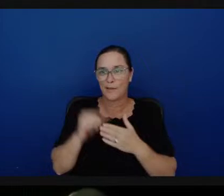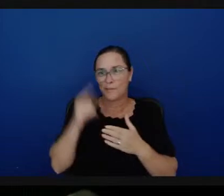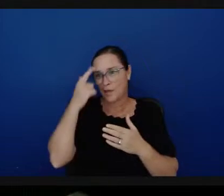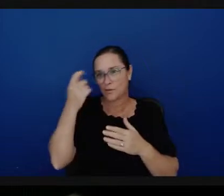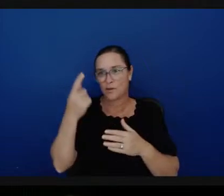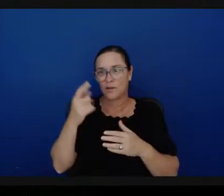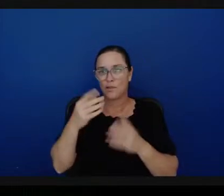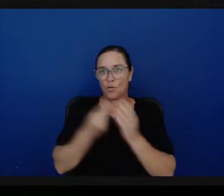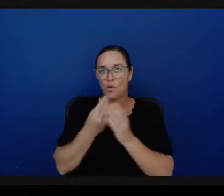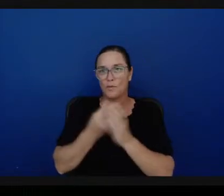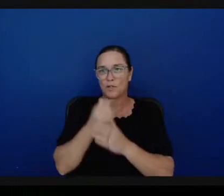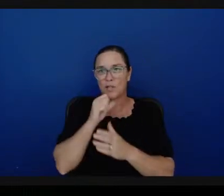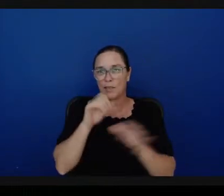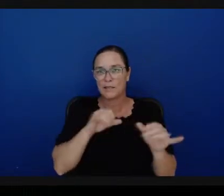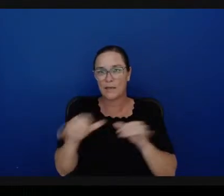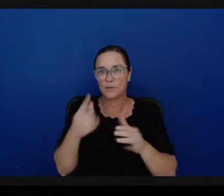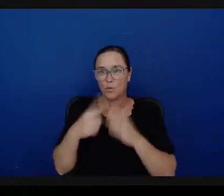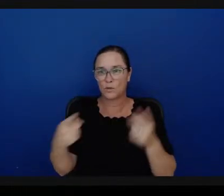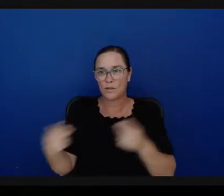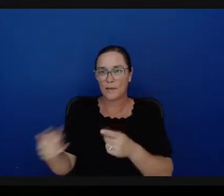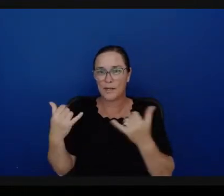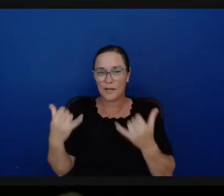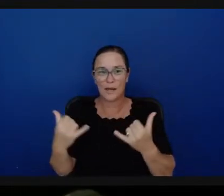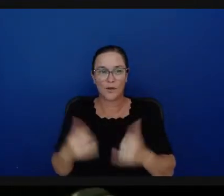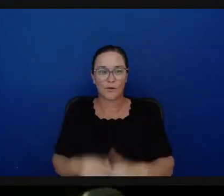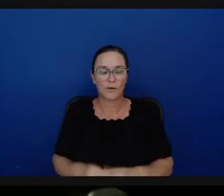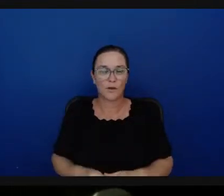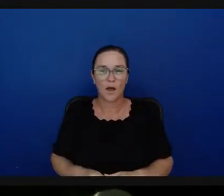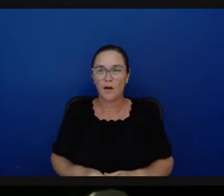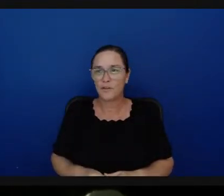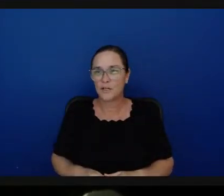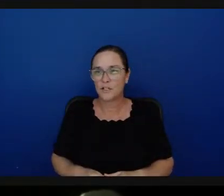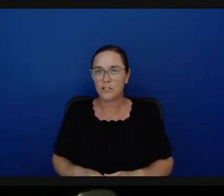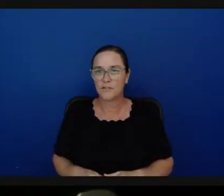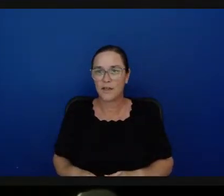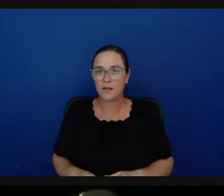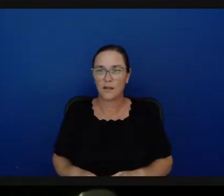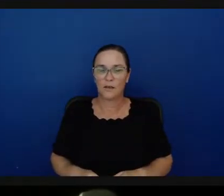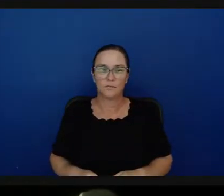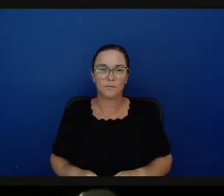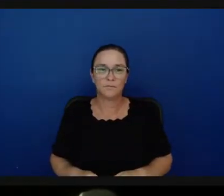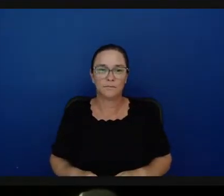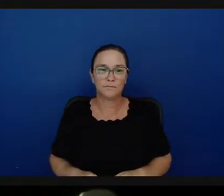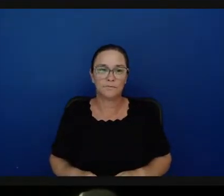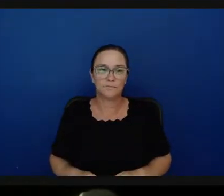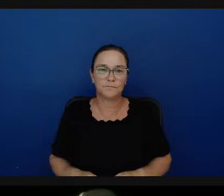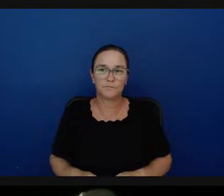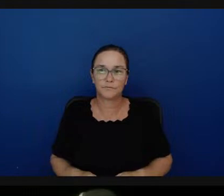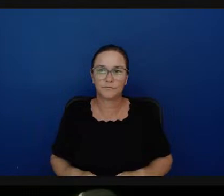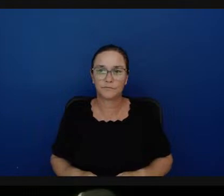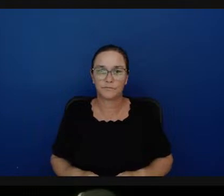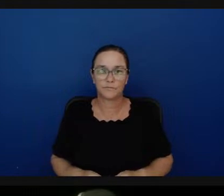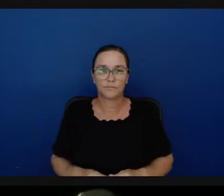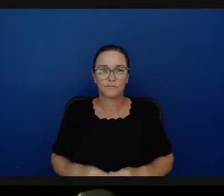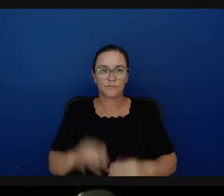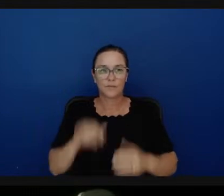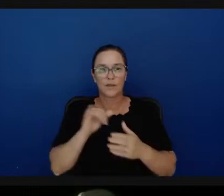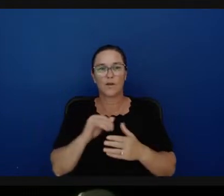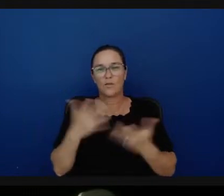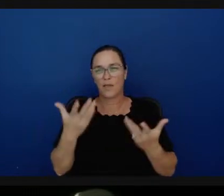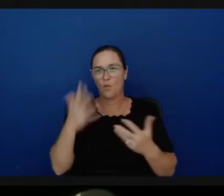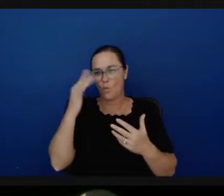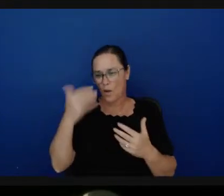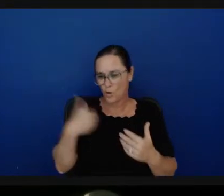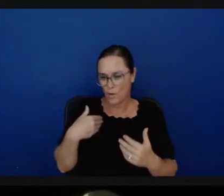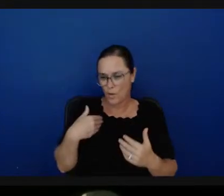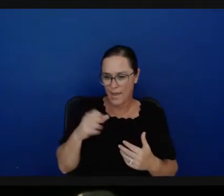And yeah, that's where we are. And the really fascinating thing is, why are we episodic now, right? Like,